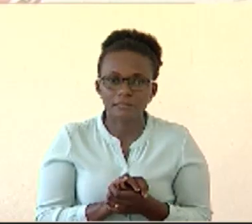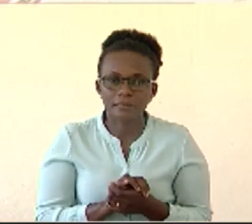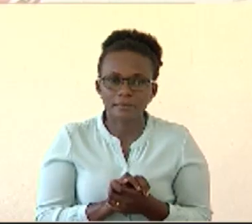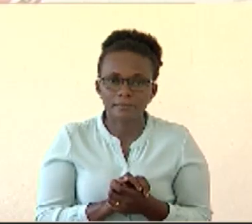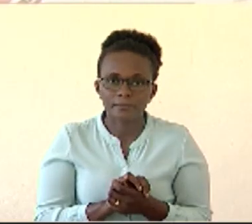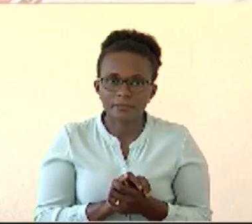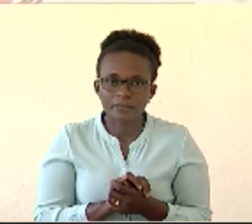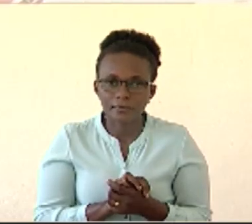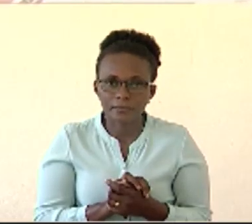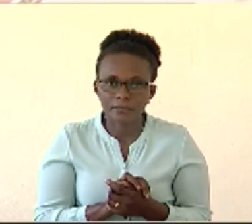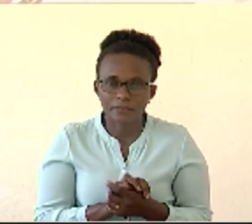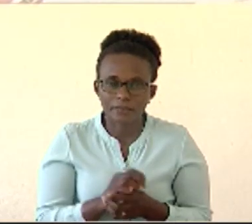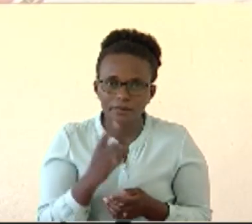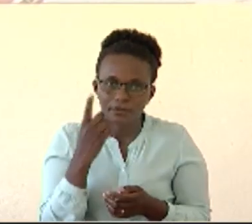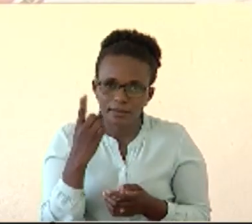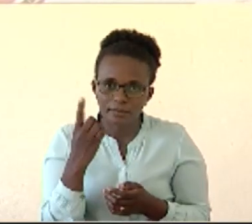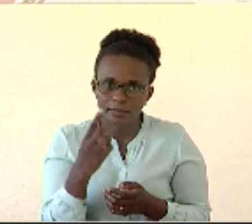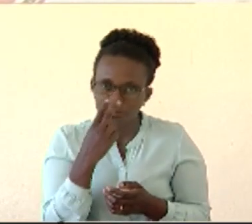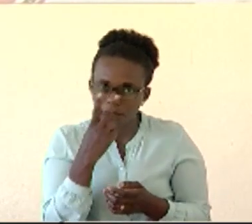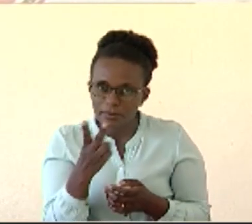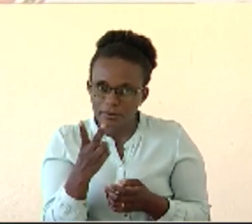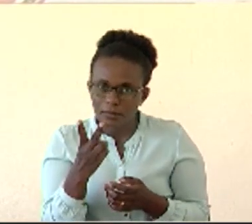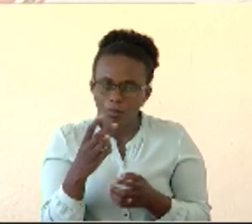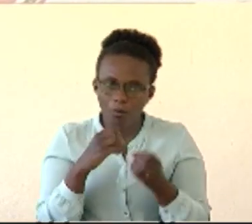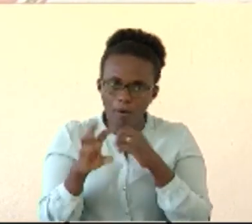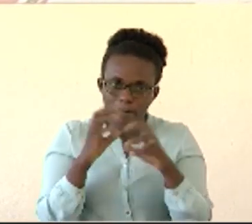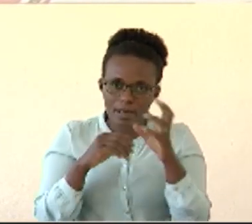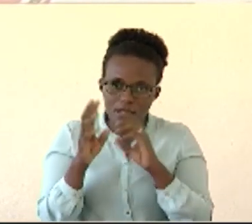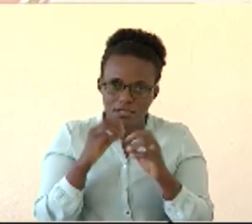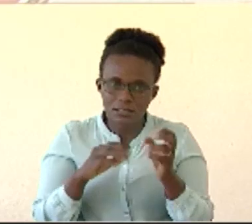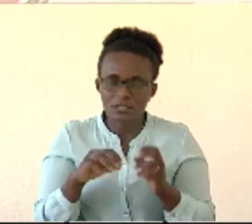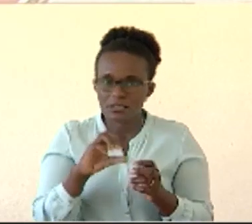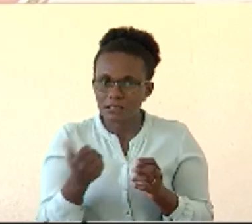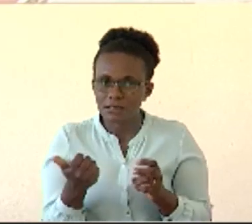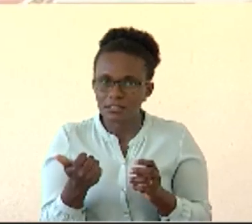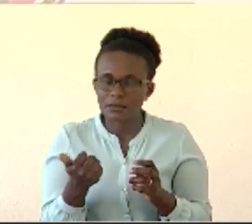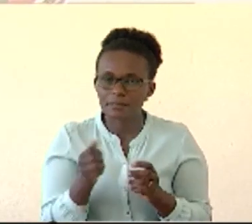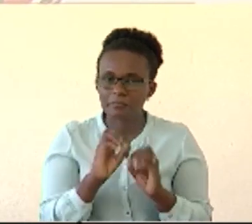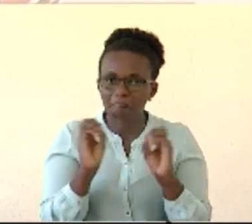One of them, there is bubbles being produced, and another one